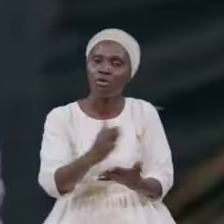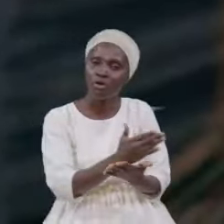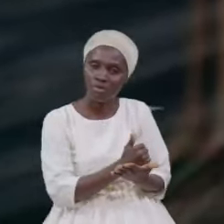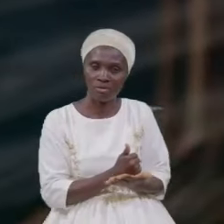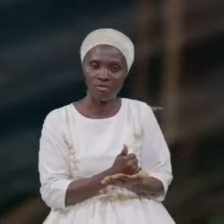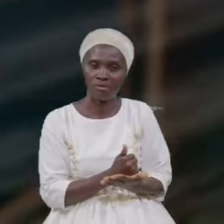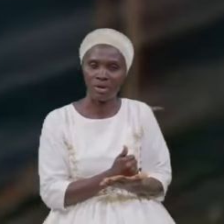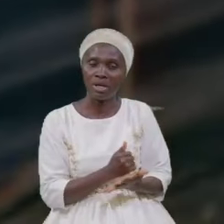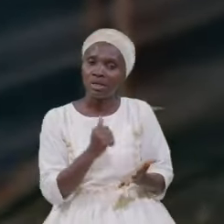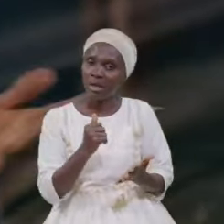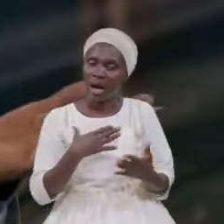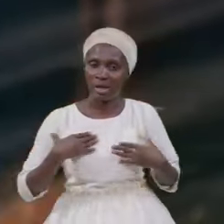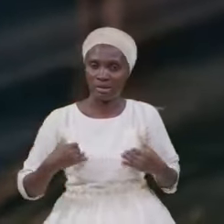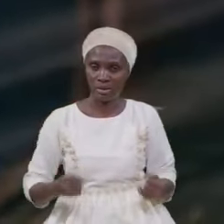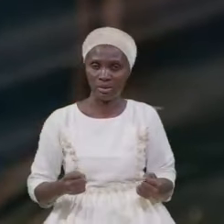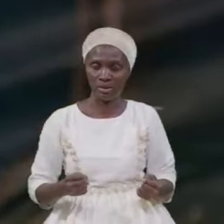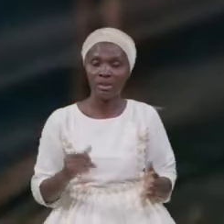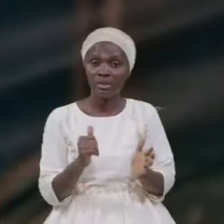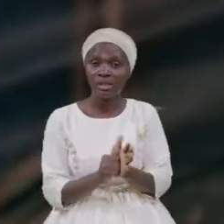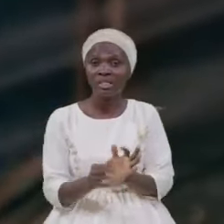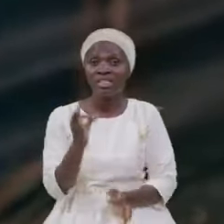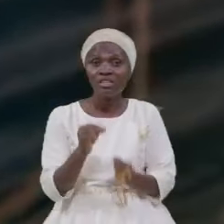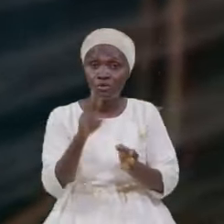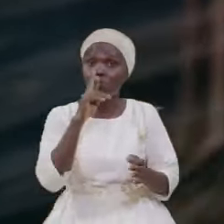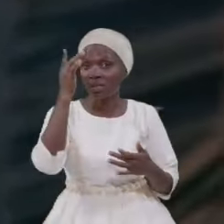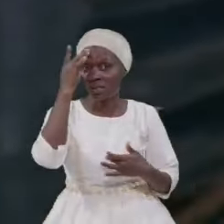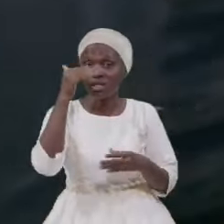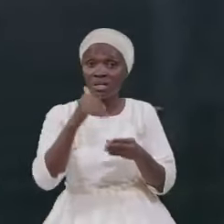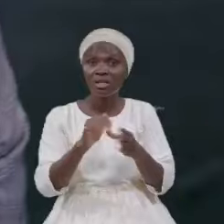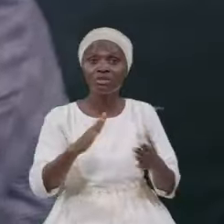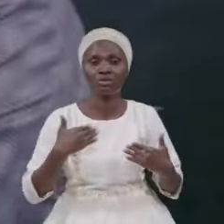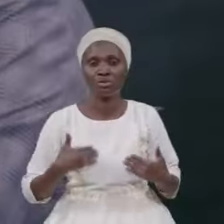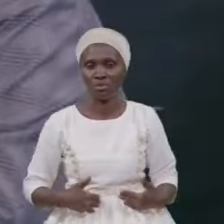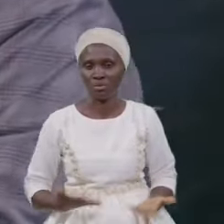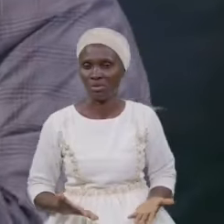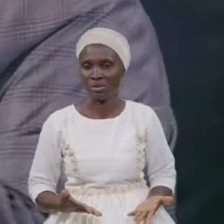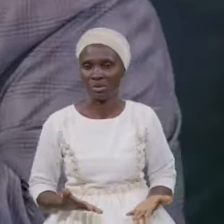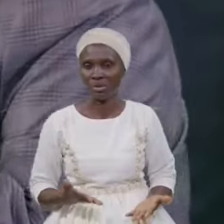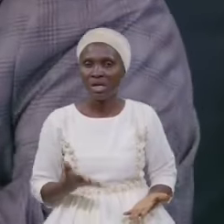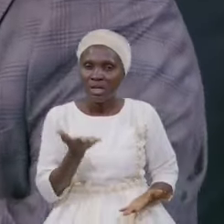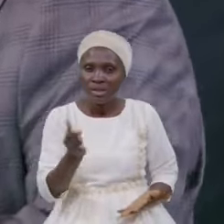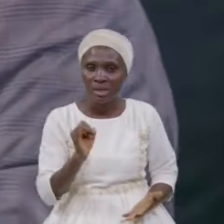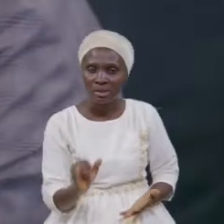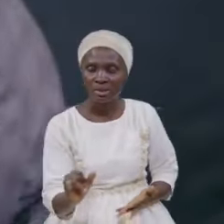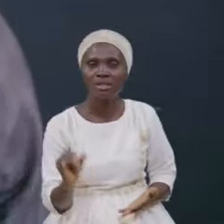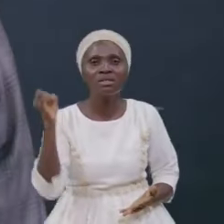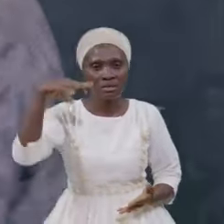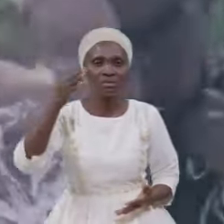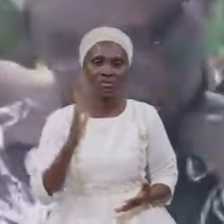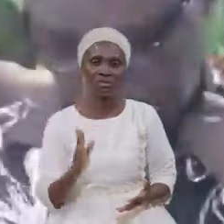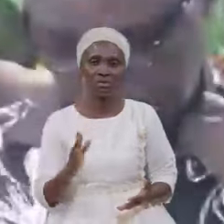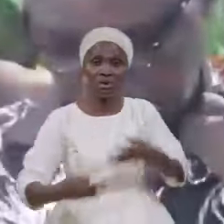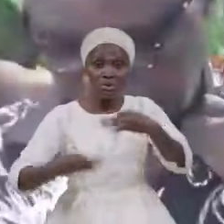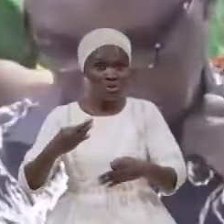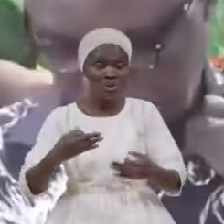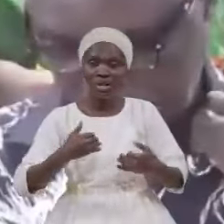the grace of God. Judgment has not come yet, and the Lord is still waiting, not willing that anyone shall